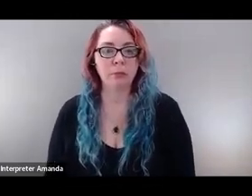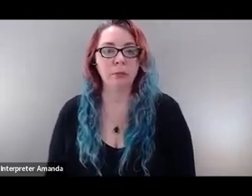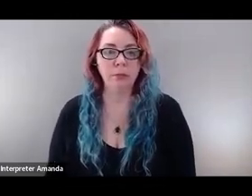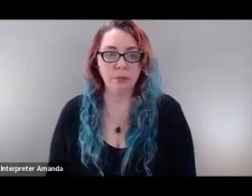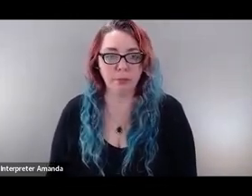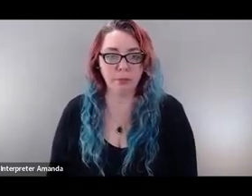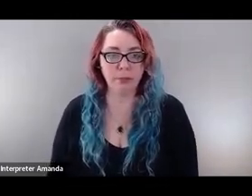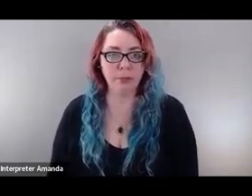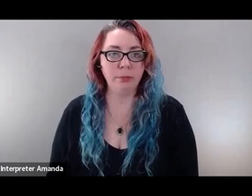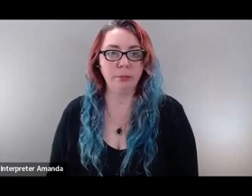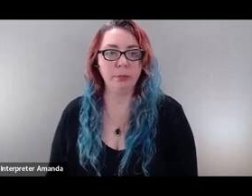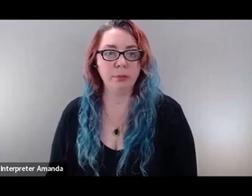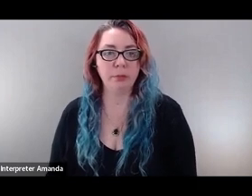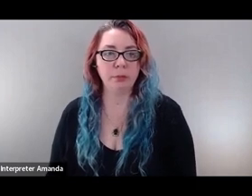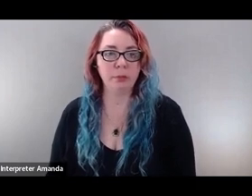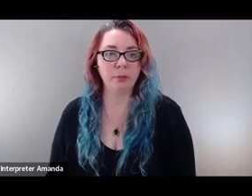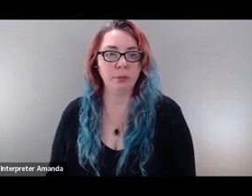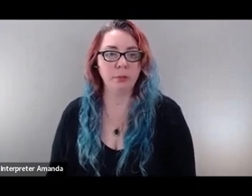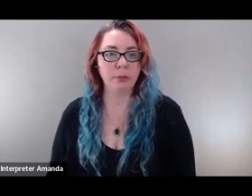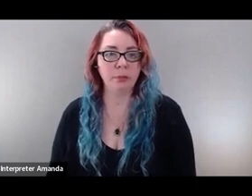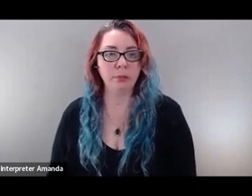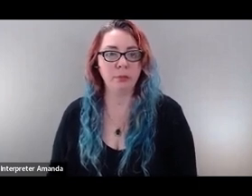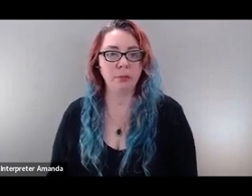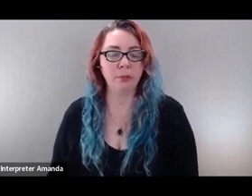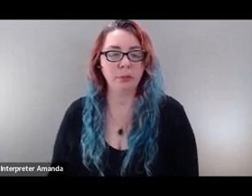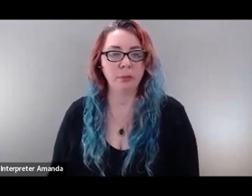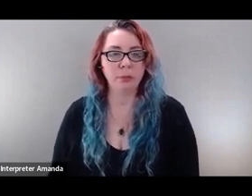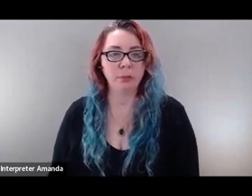necessarily. It just gives me so much to think about.